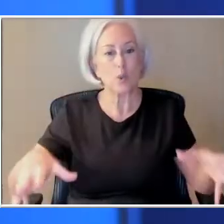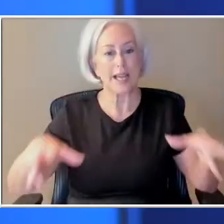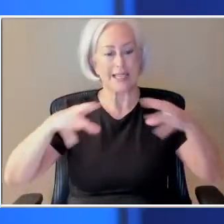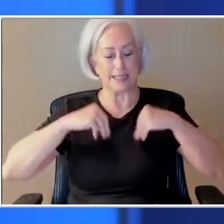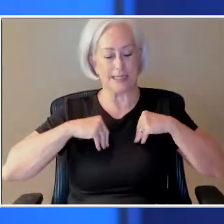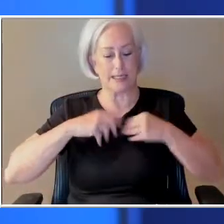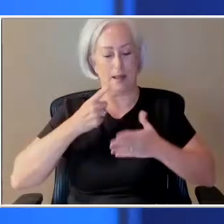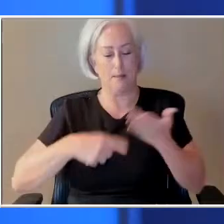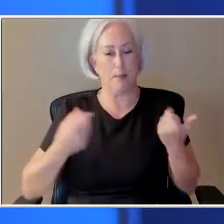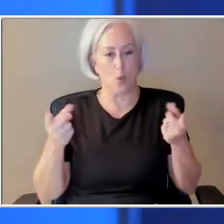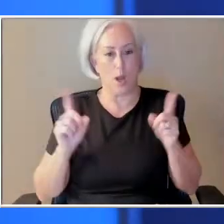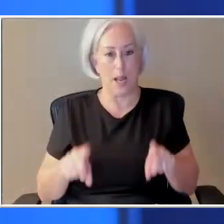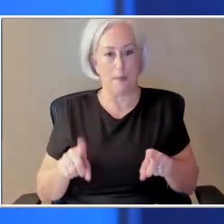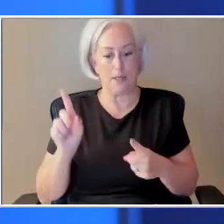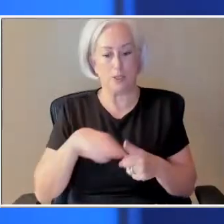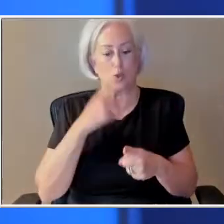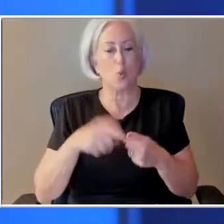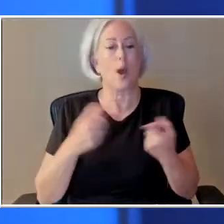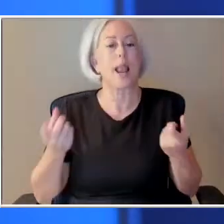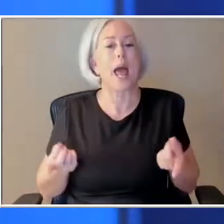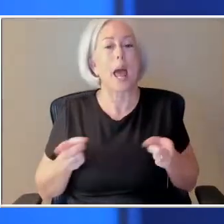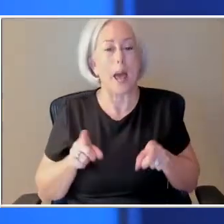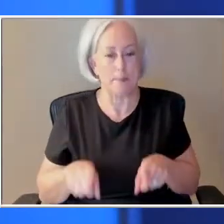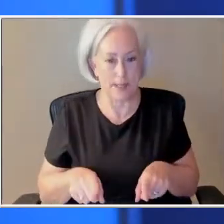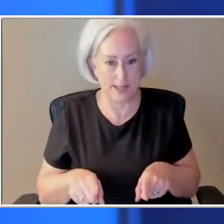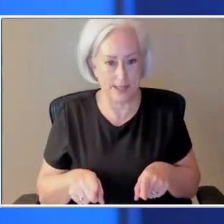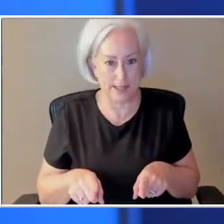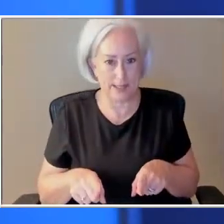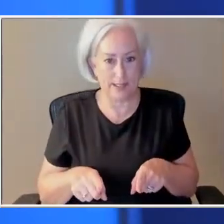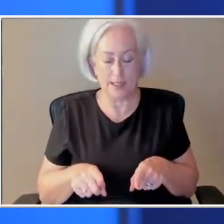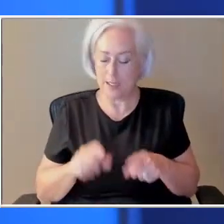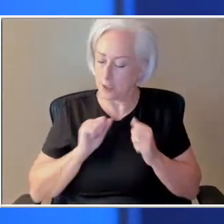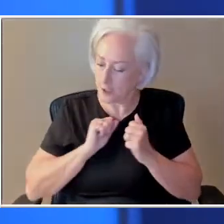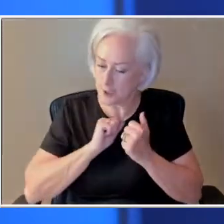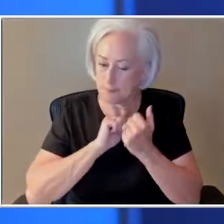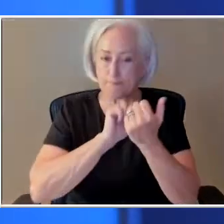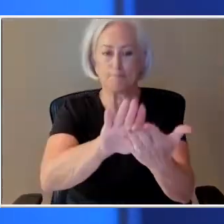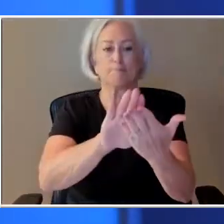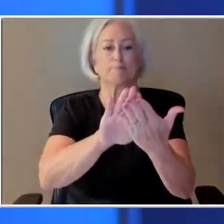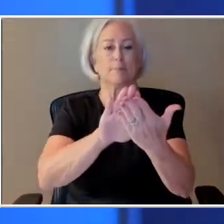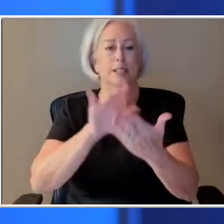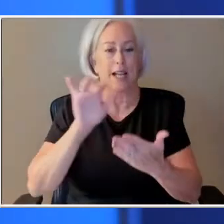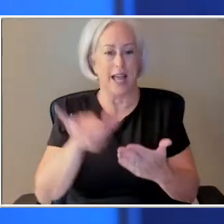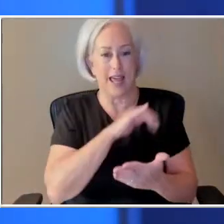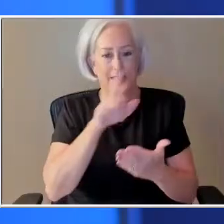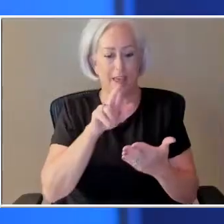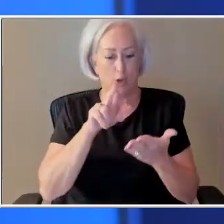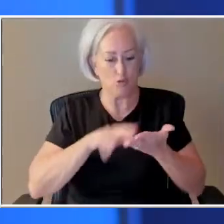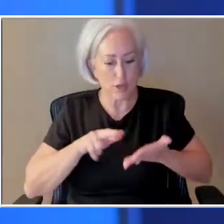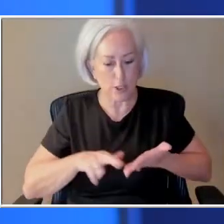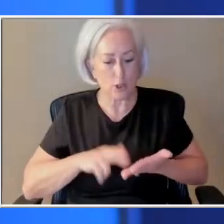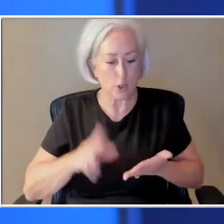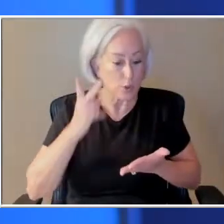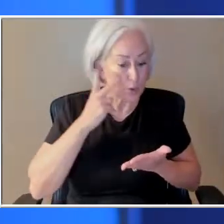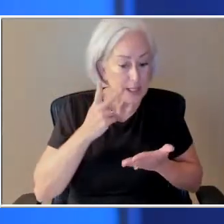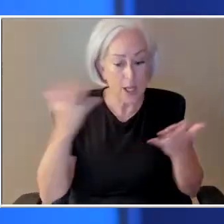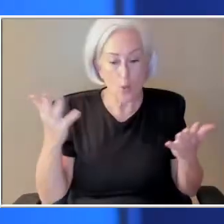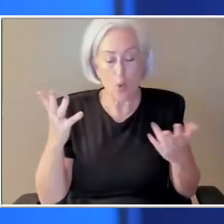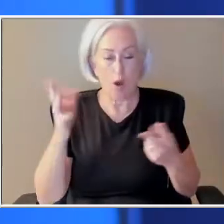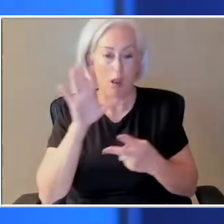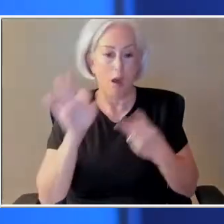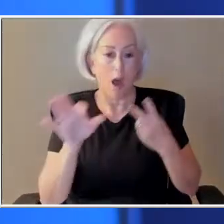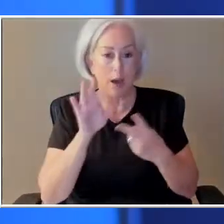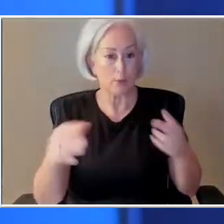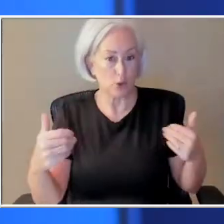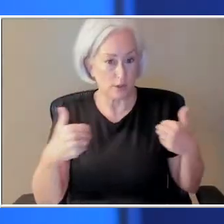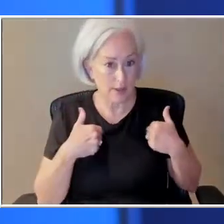it comes and meet it head on, and then research, find out what's available next. And I